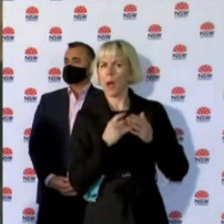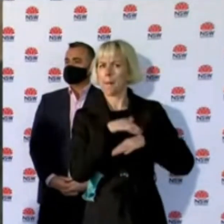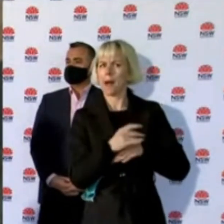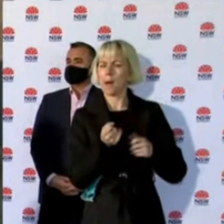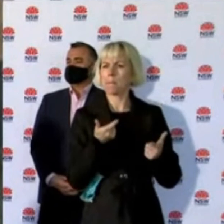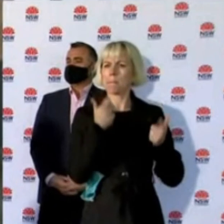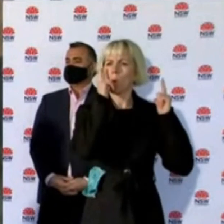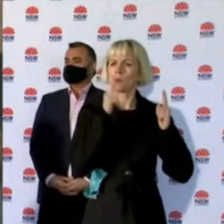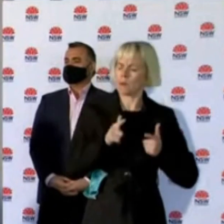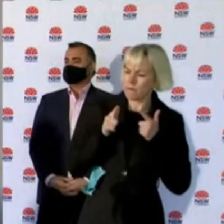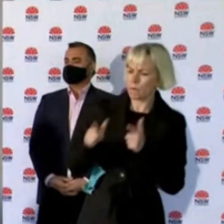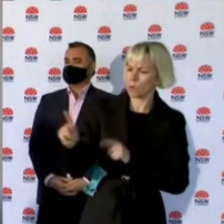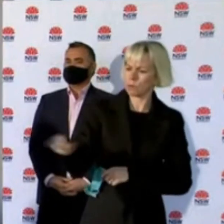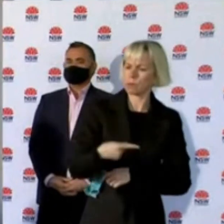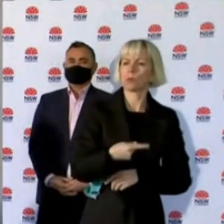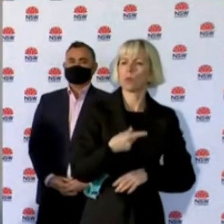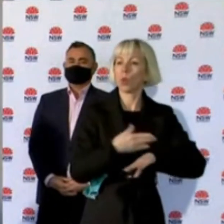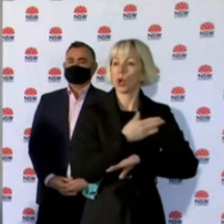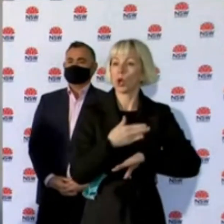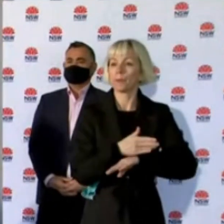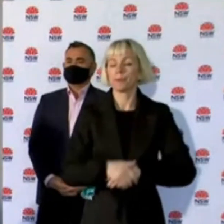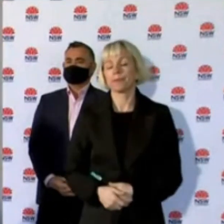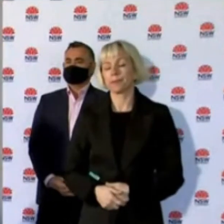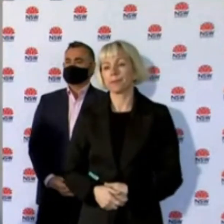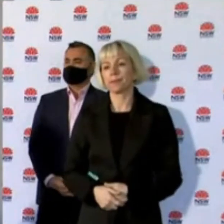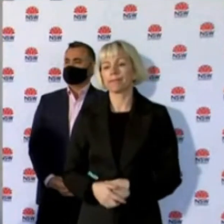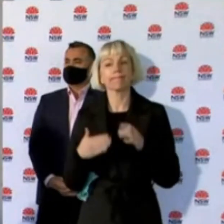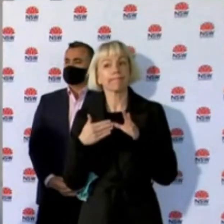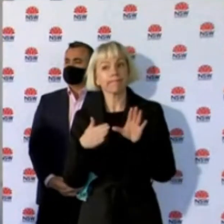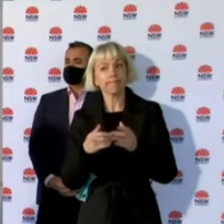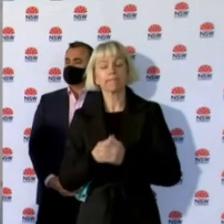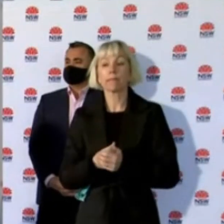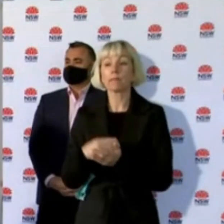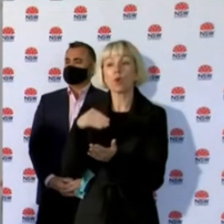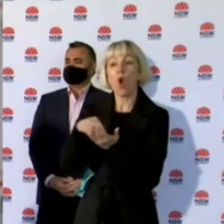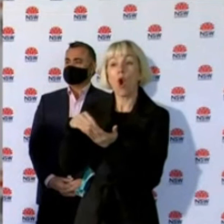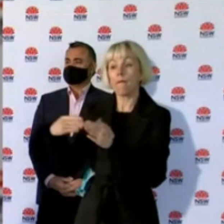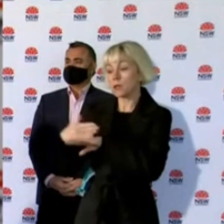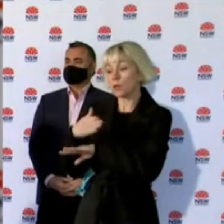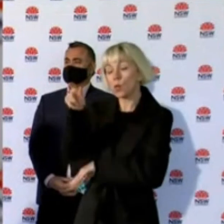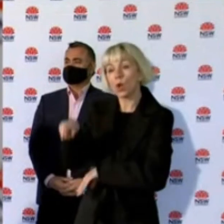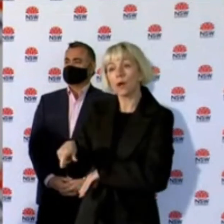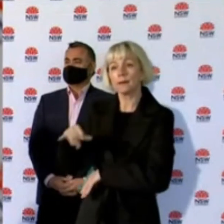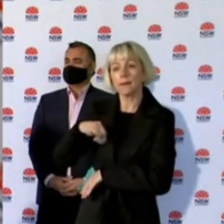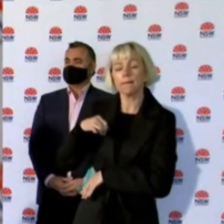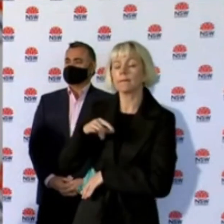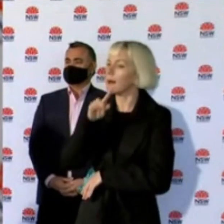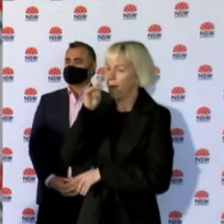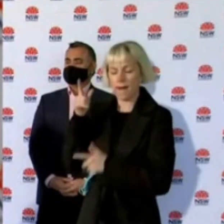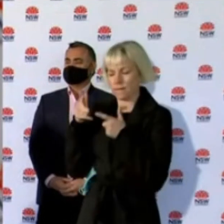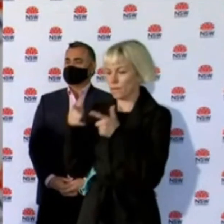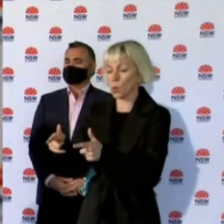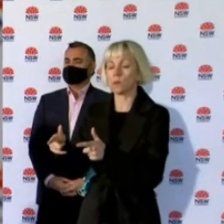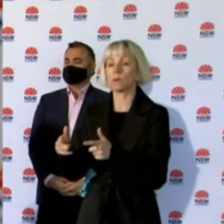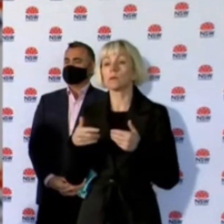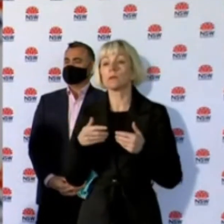the boss saying you can't? Well, obviously, if you're an office worker, you can't be forced to go into the office. And from Wednesday, there'll be stiffer